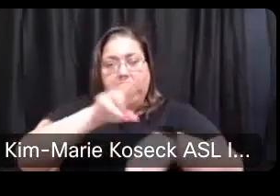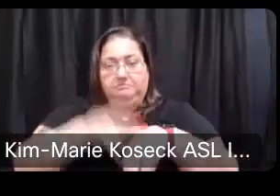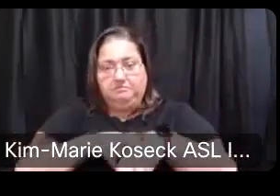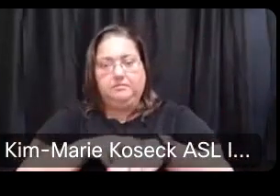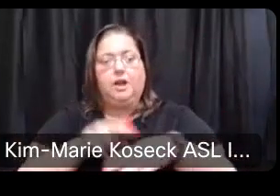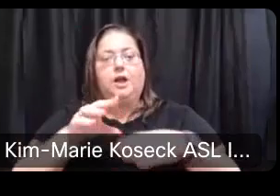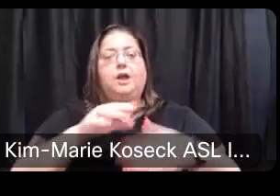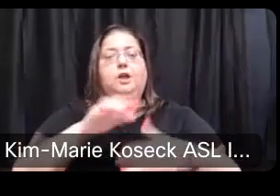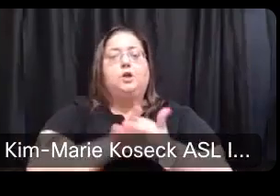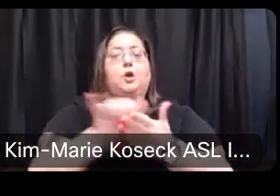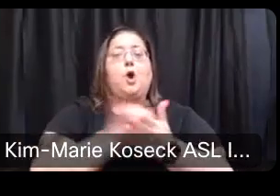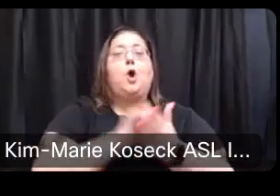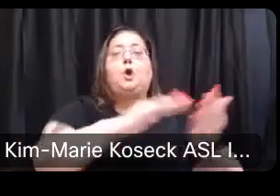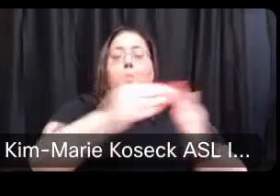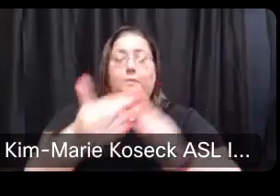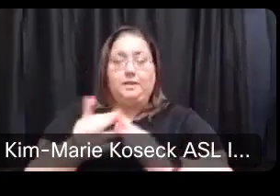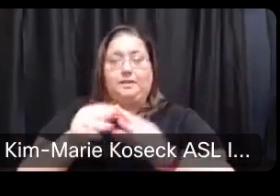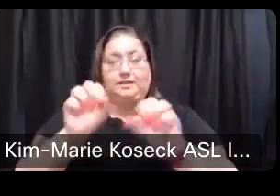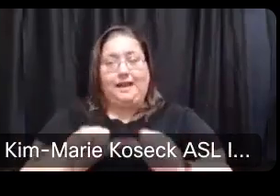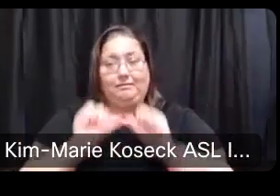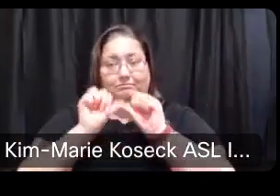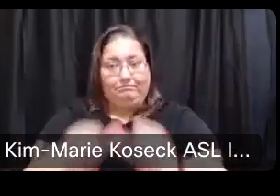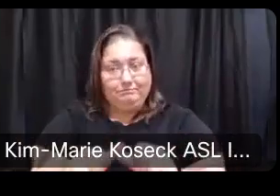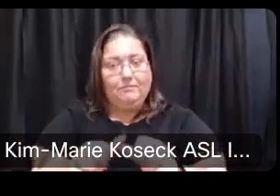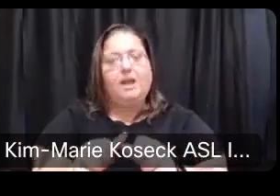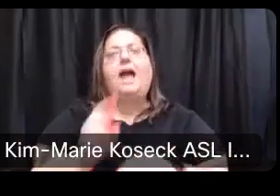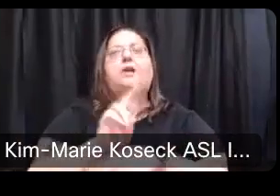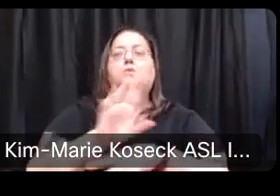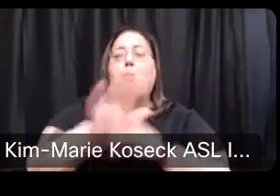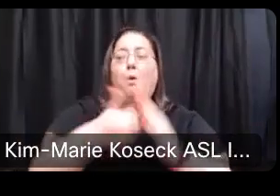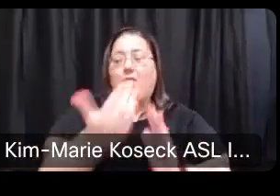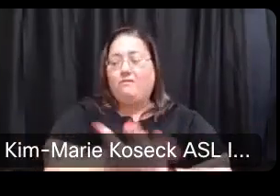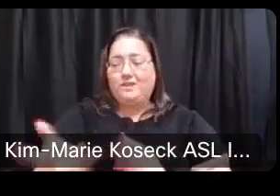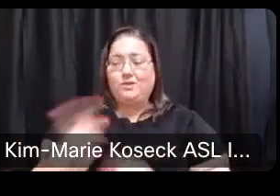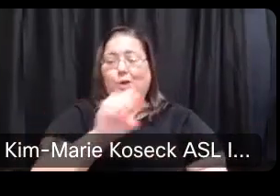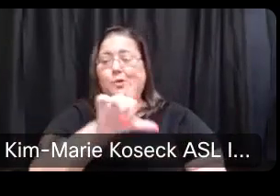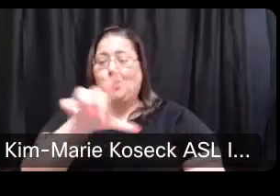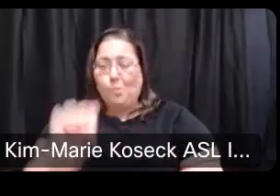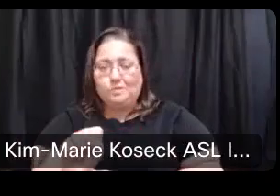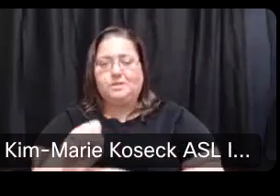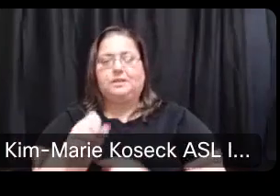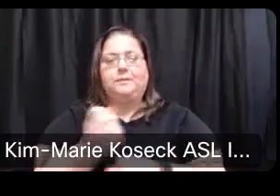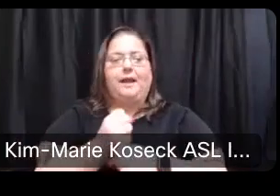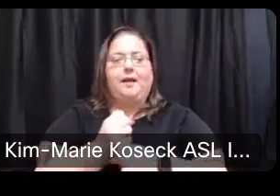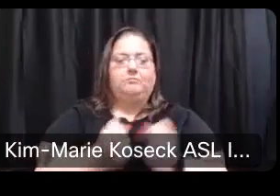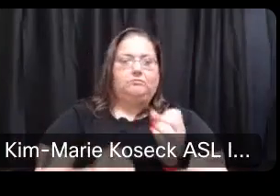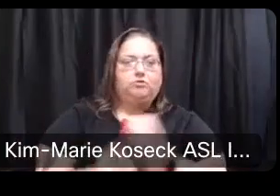communities, and ensure tools and resources are accessible to help communities thrive in a changing